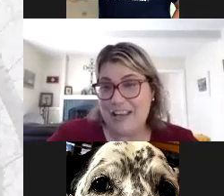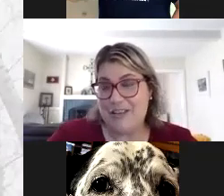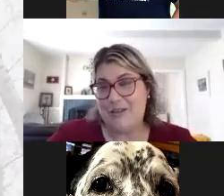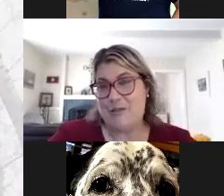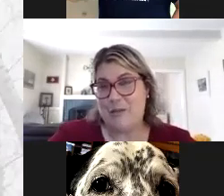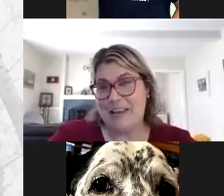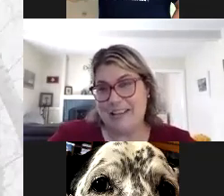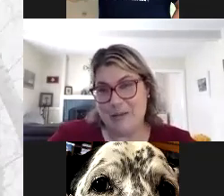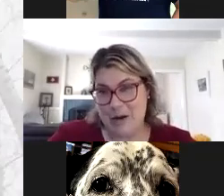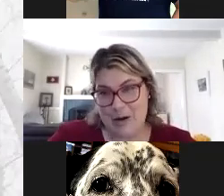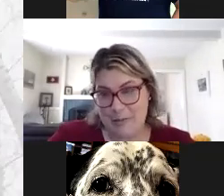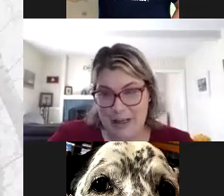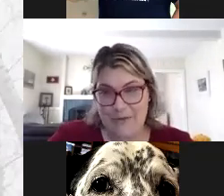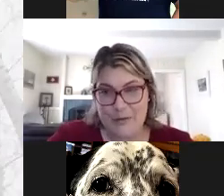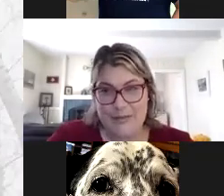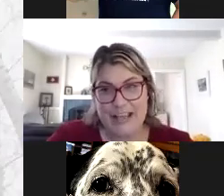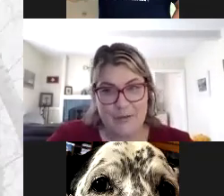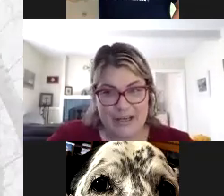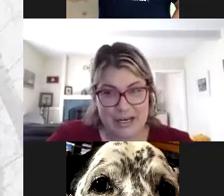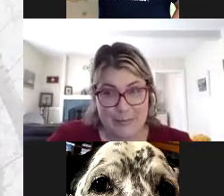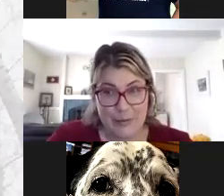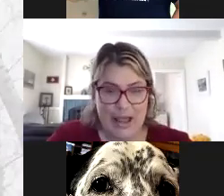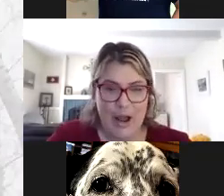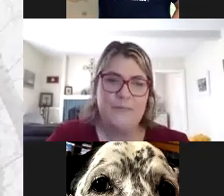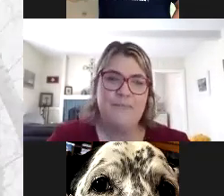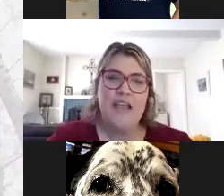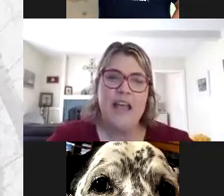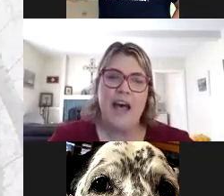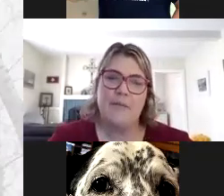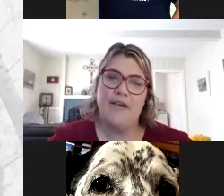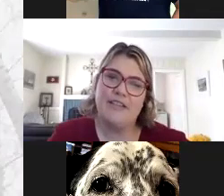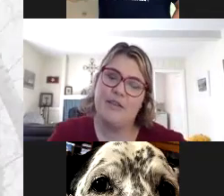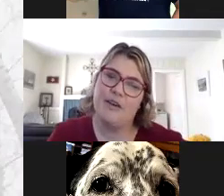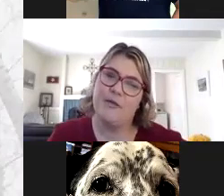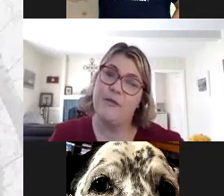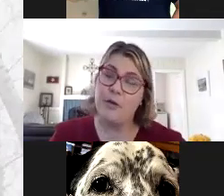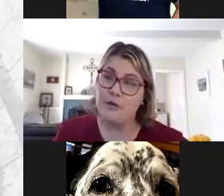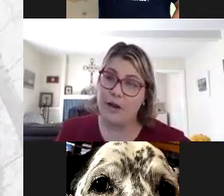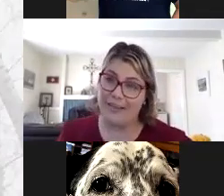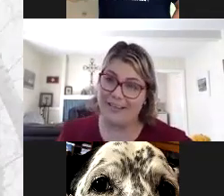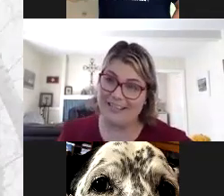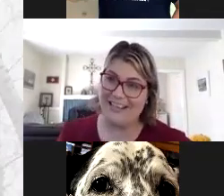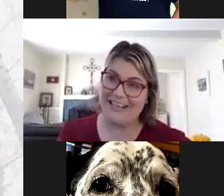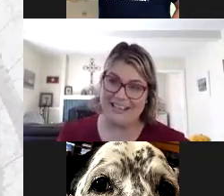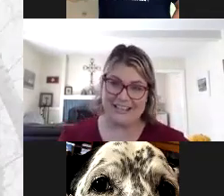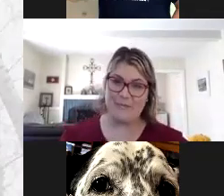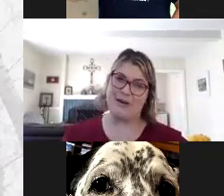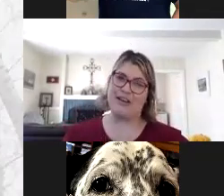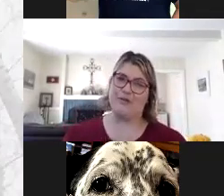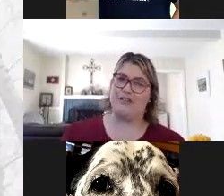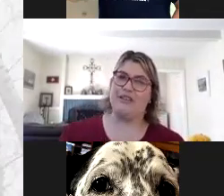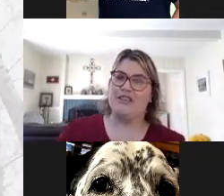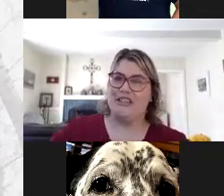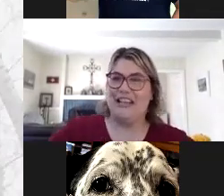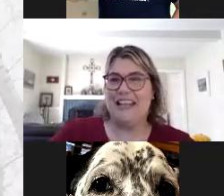diving into the Republican and Democratic Party platforms, that would eat up the whole hour. So their foreign policy is